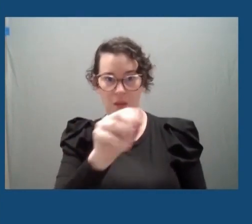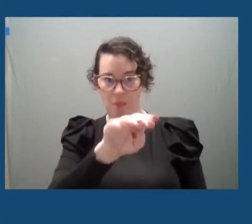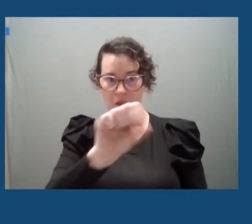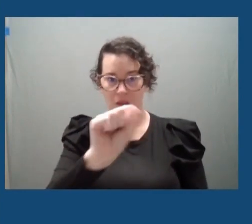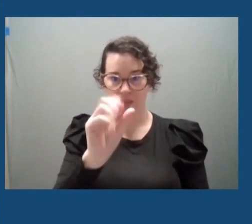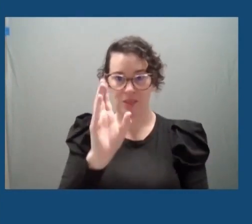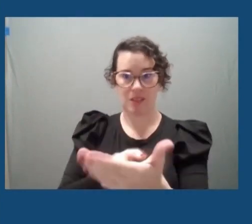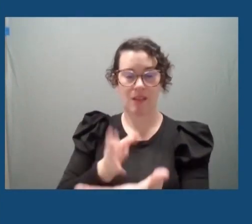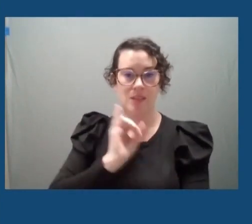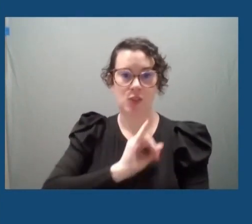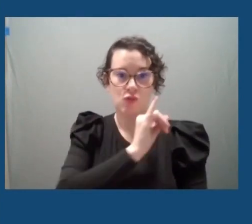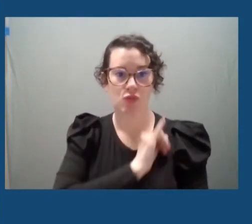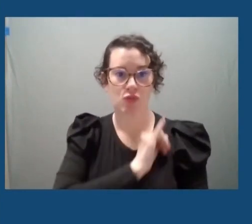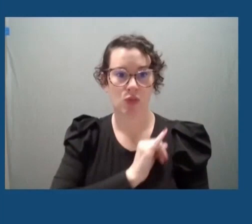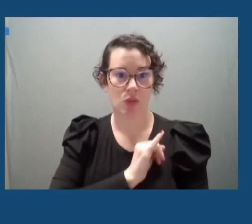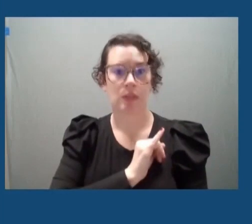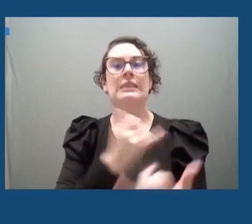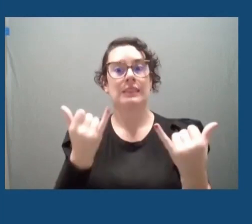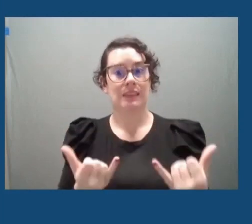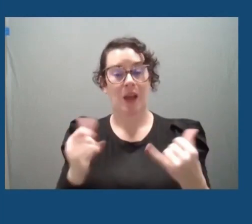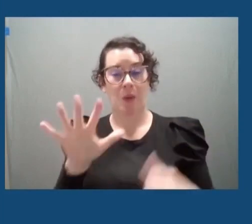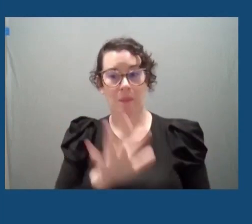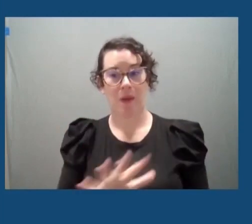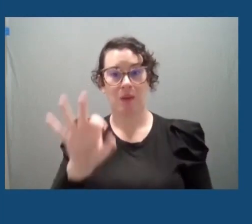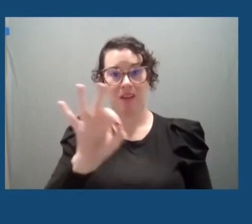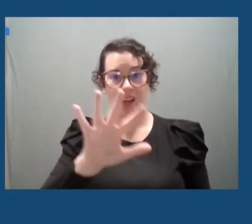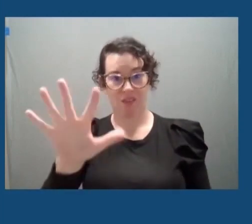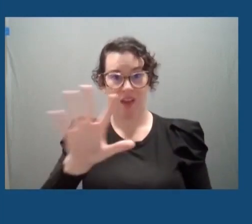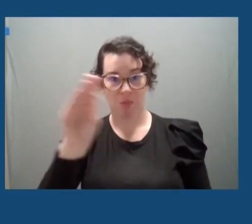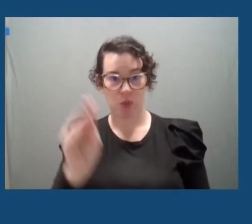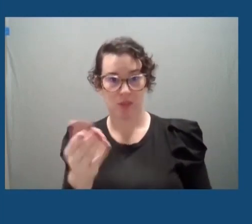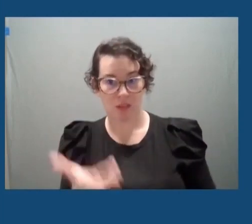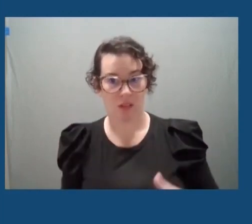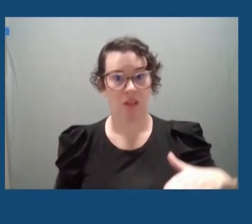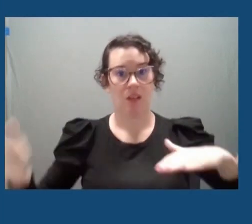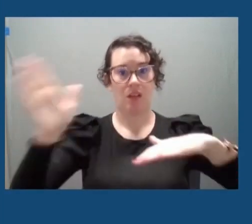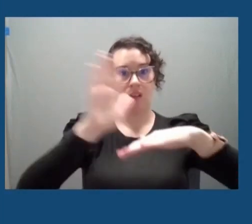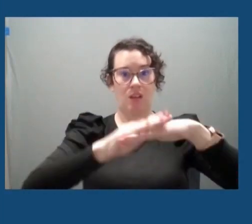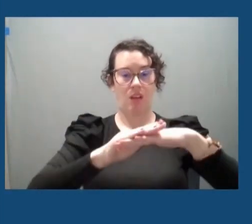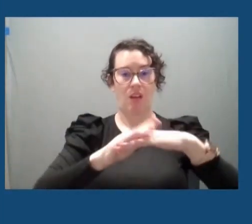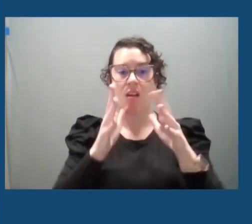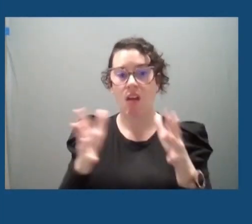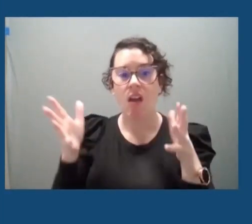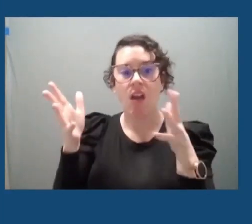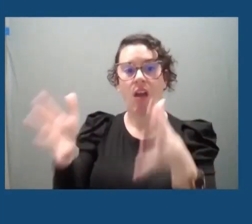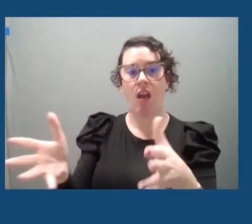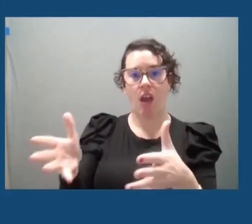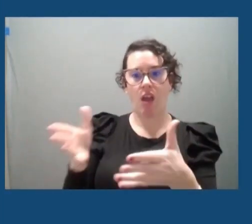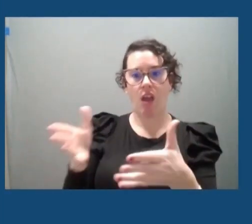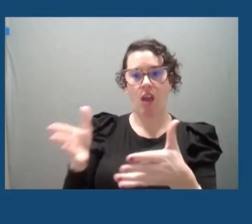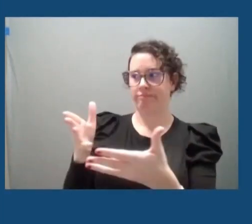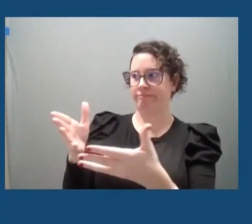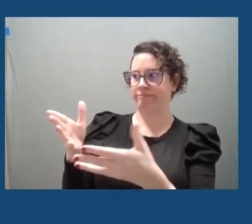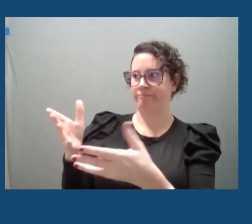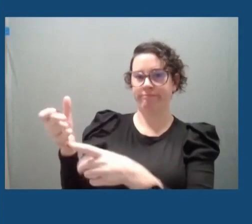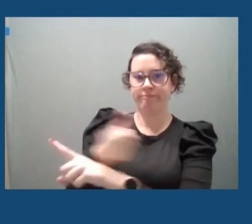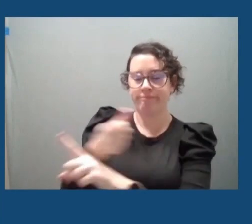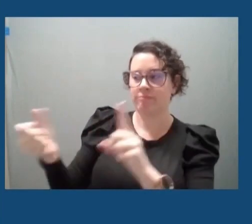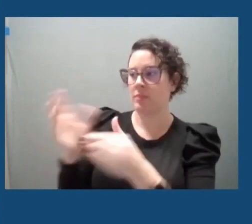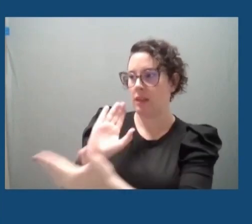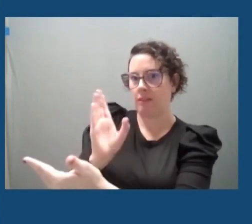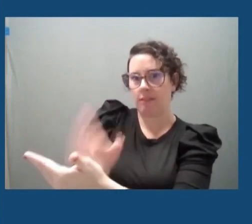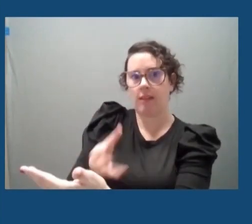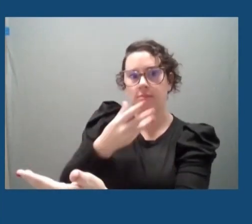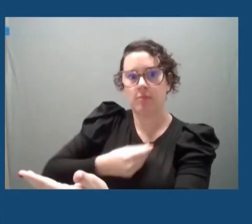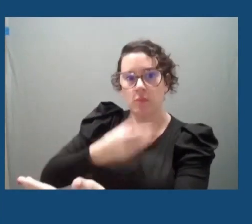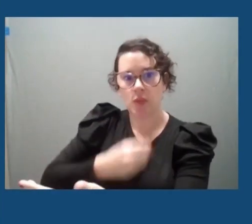roughly a 95% increase in hate crimes against Jewish residents of New York City. And we're seeing a surge of